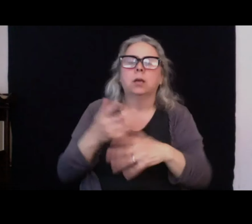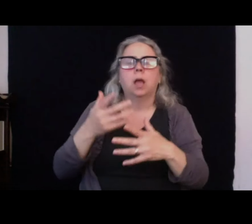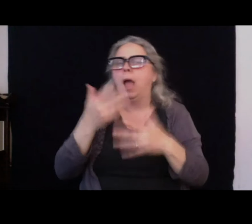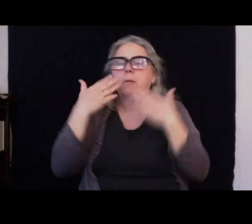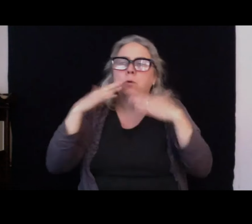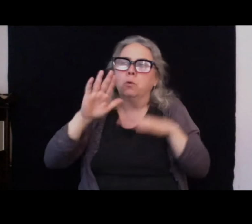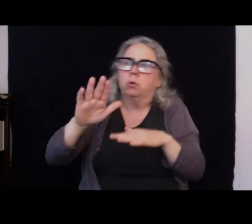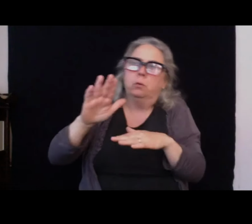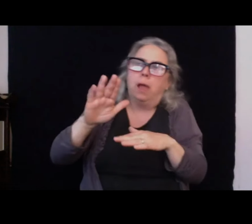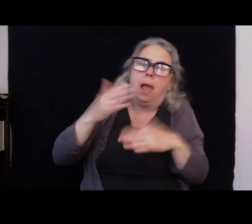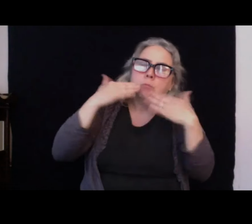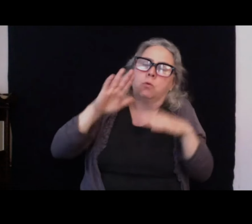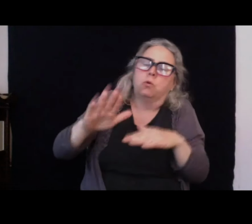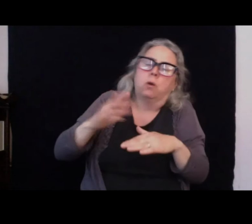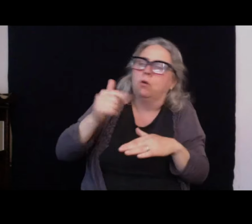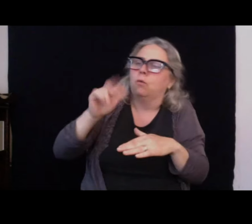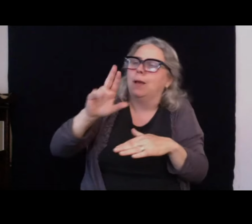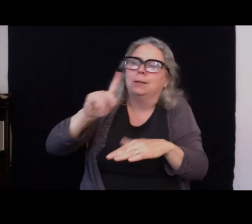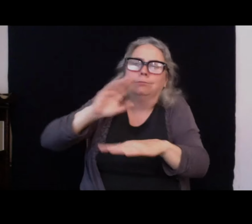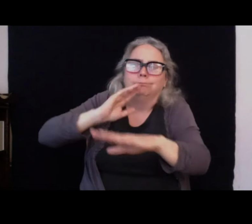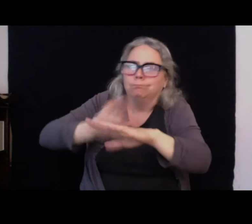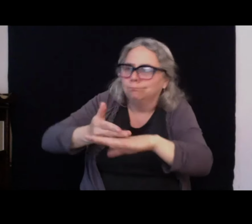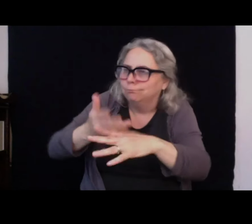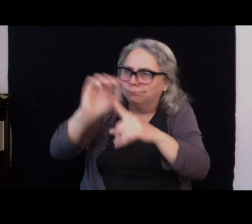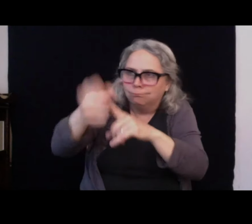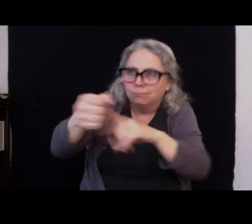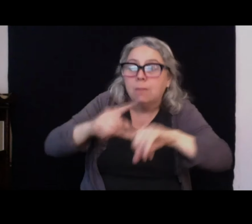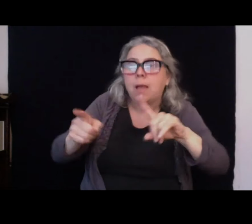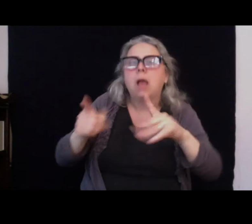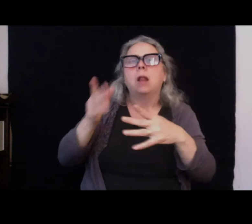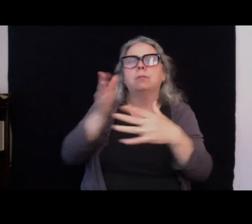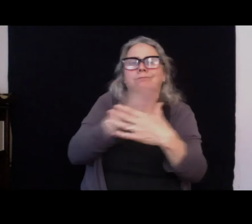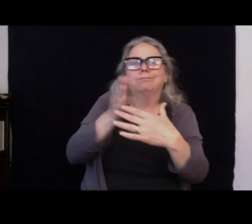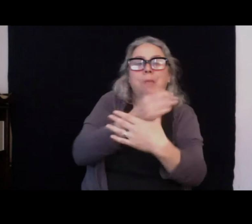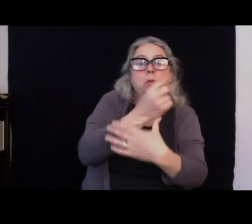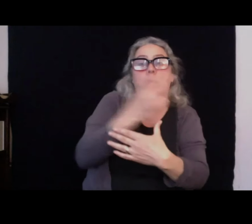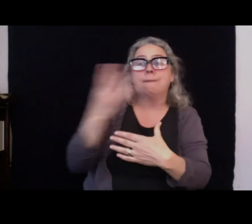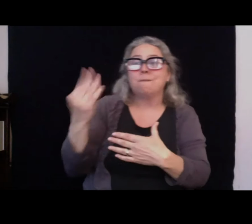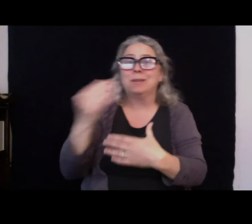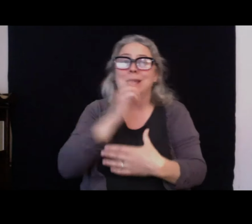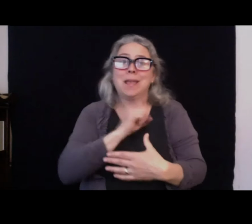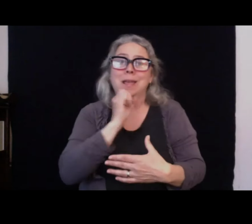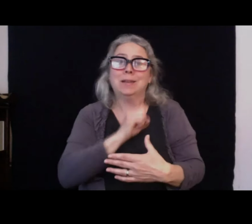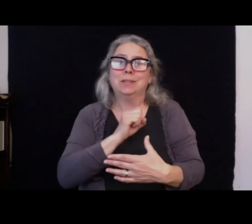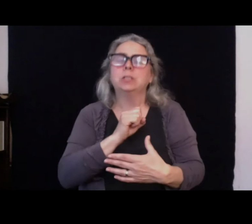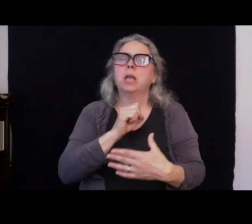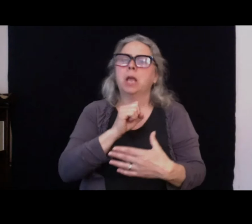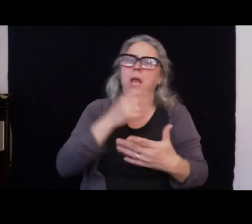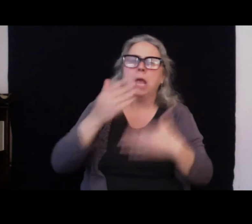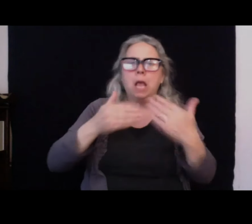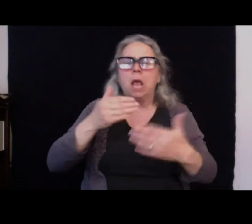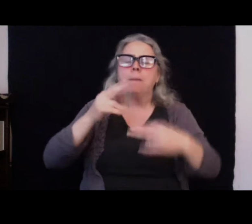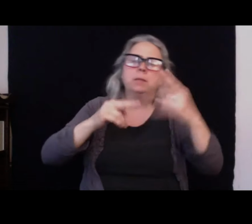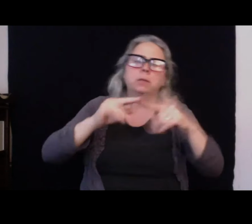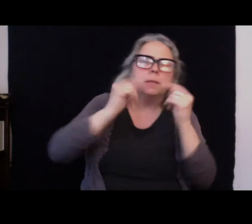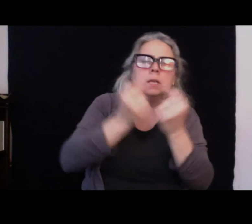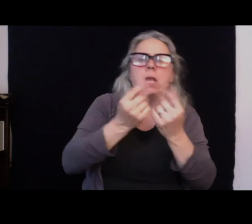your granddaughter's case, a lot of times between 12 and 14, that's about building your team,